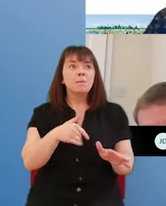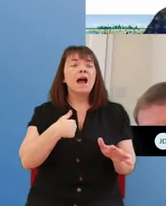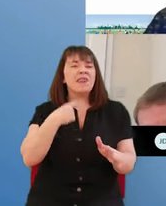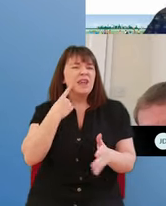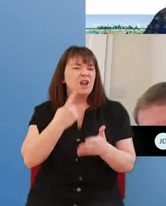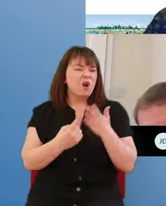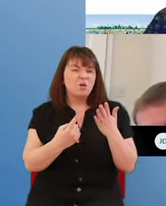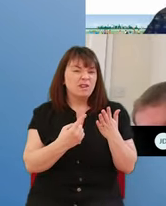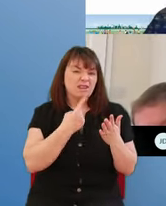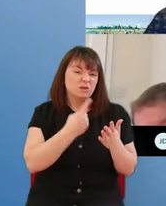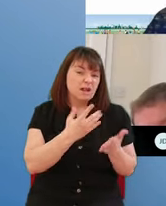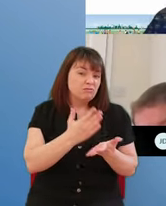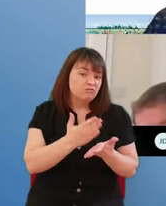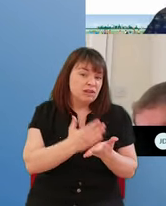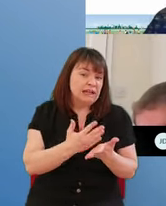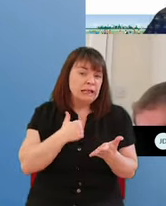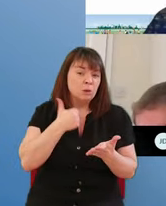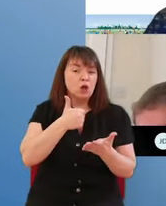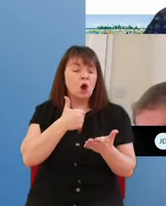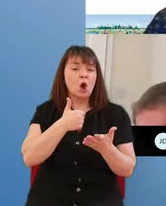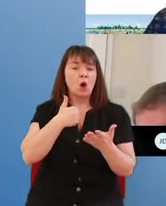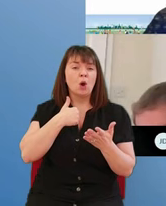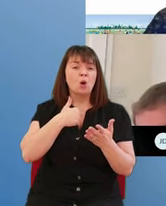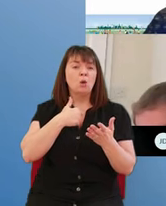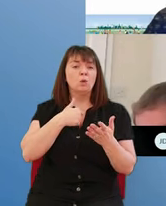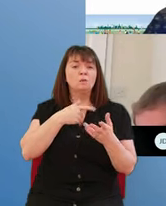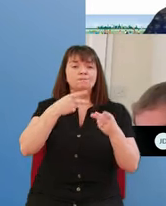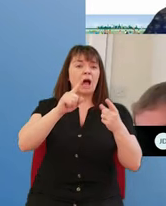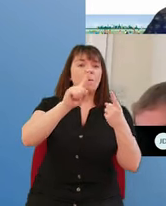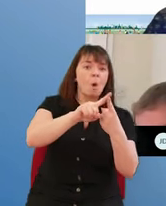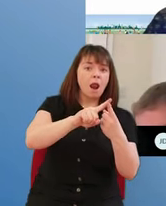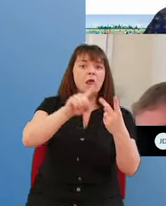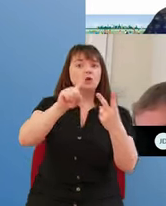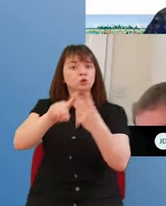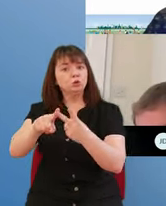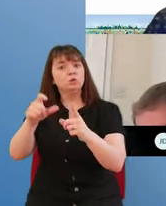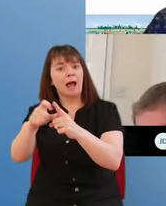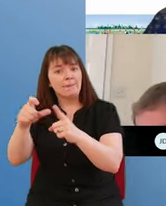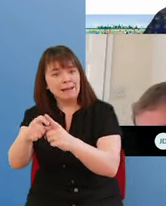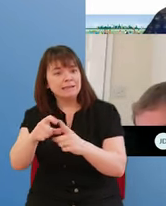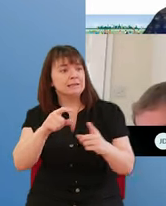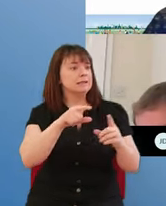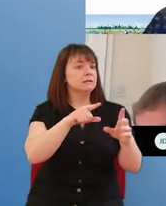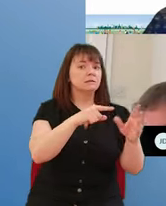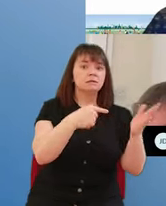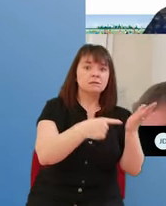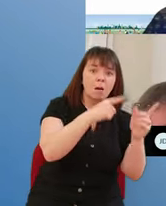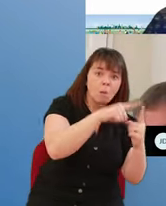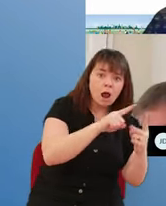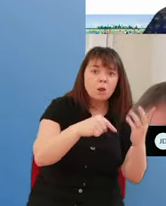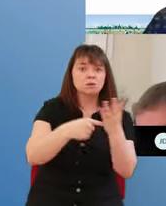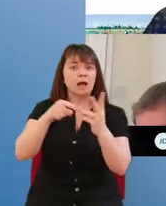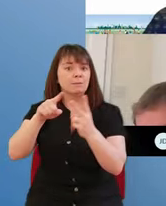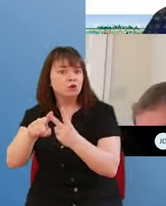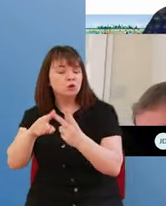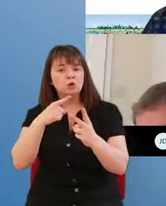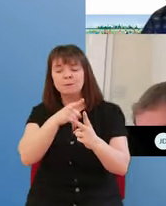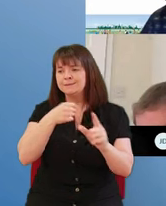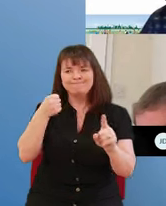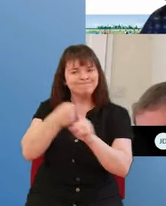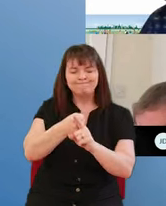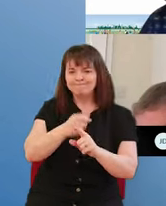time. And certainly that face-to-face contact has been, you know, known. Certainly, I guess, key monitoring hasn't been able to take place, which is